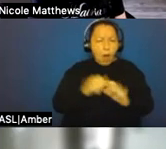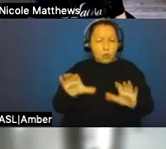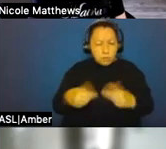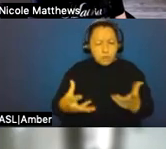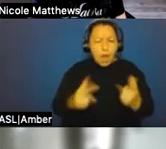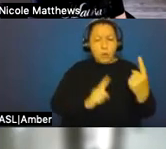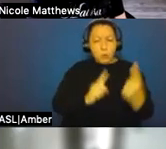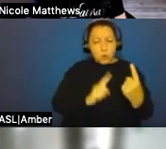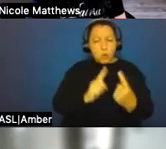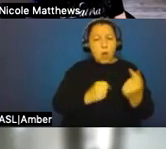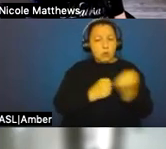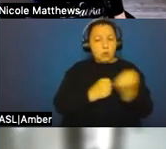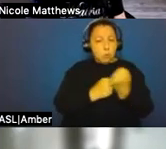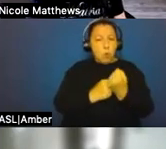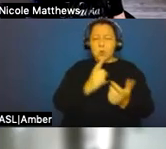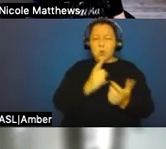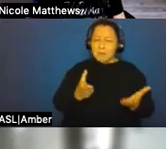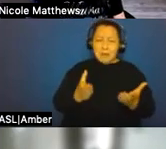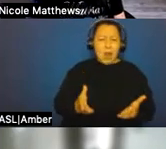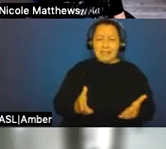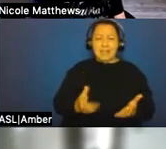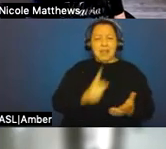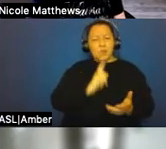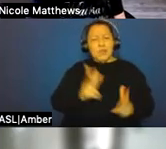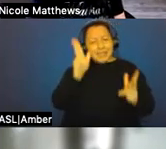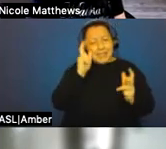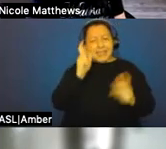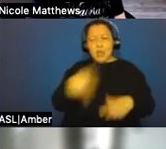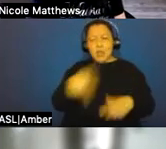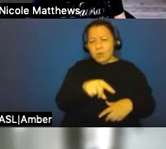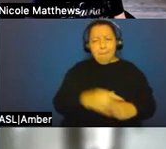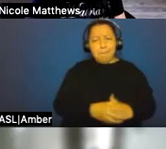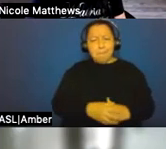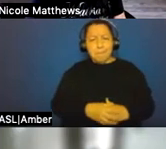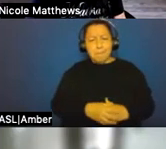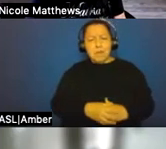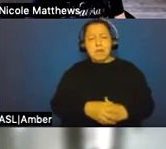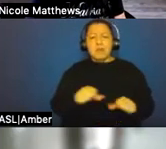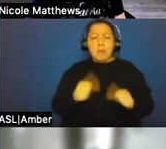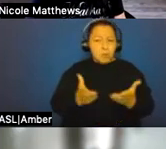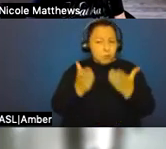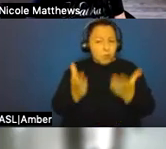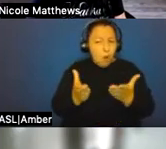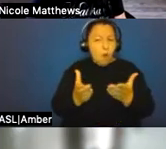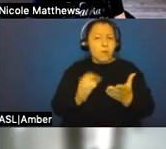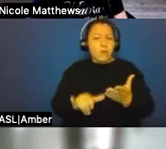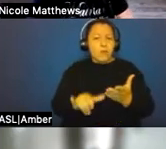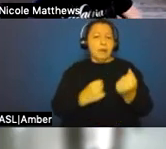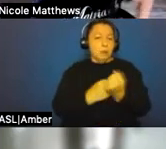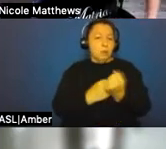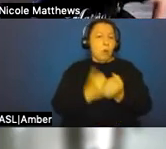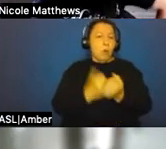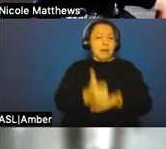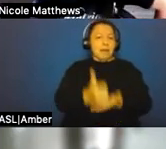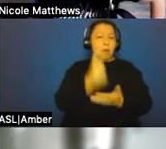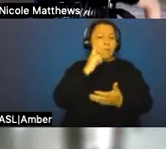present and to listen and to, offer that help to victims is probably going